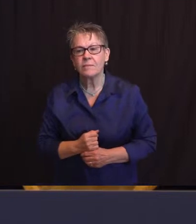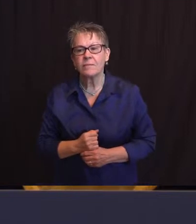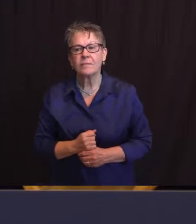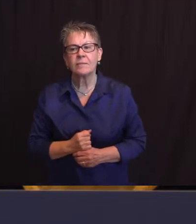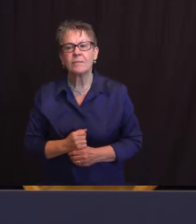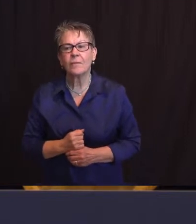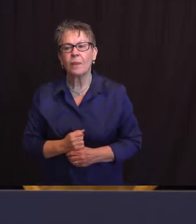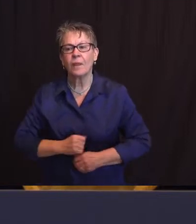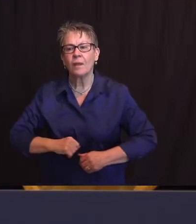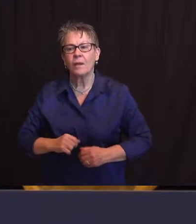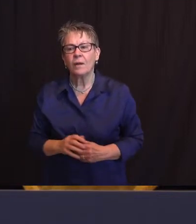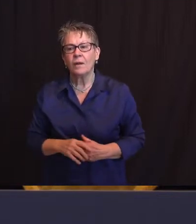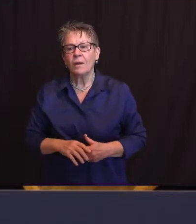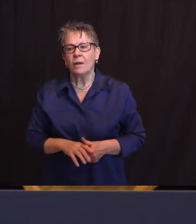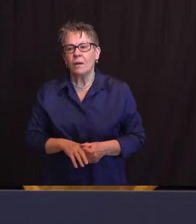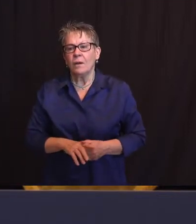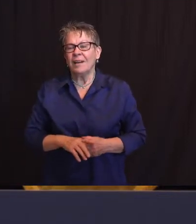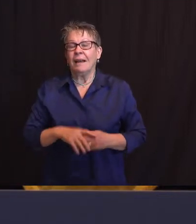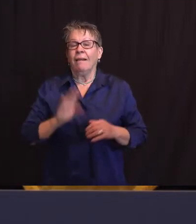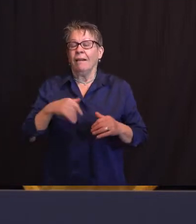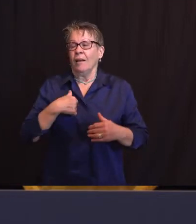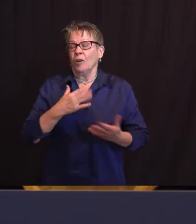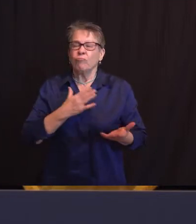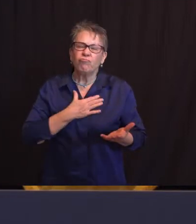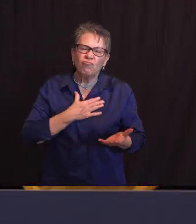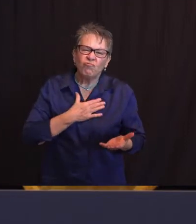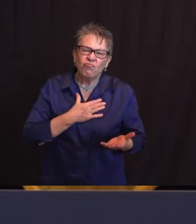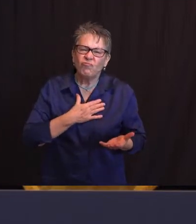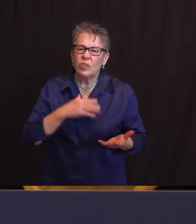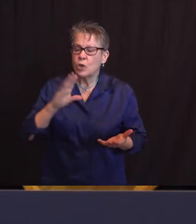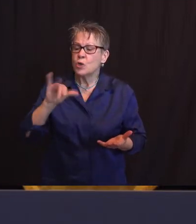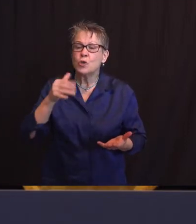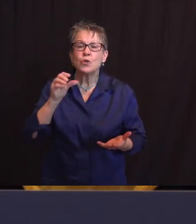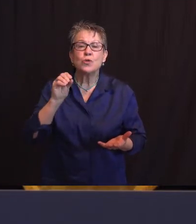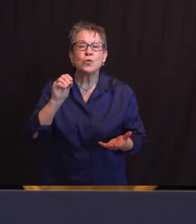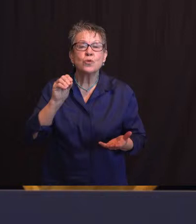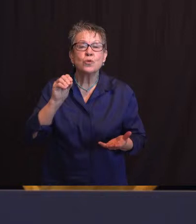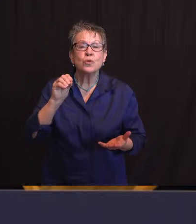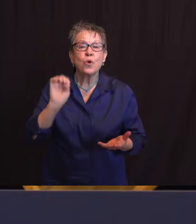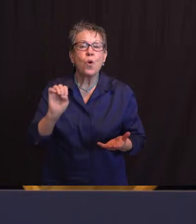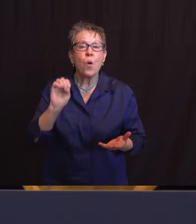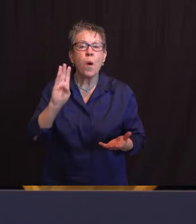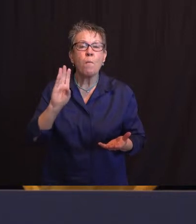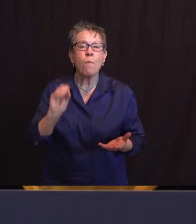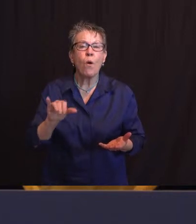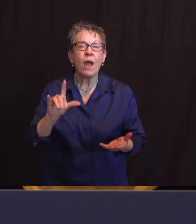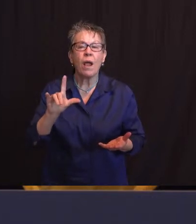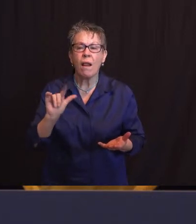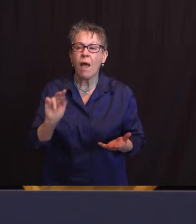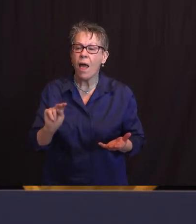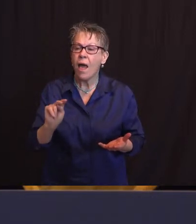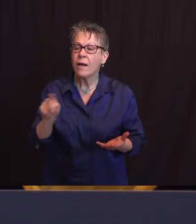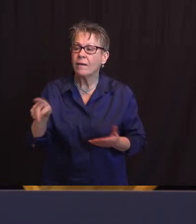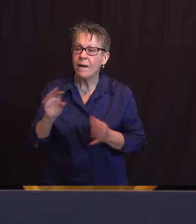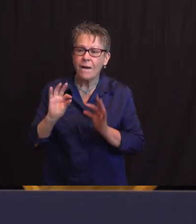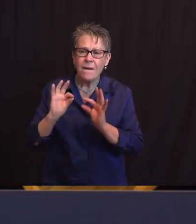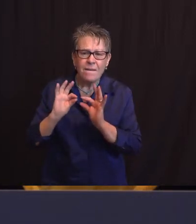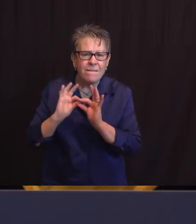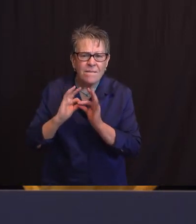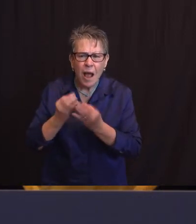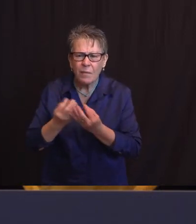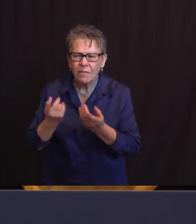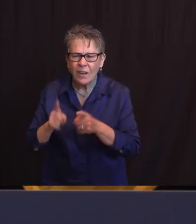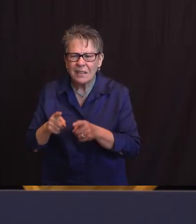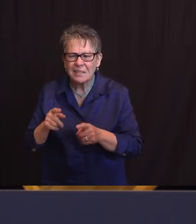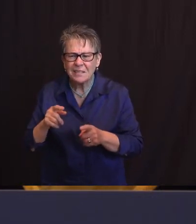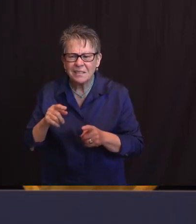family. They are longtime family friends, and my dad and mom wish the family nothing but the best. Brent, let me ask you, he had literally a stroke one Wednesday, is that so right